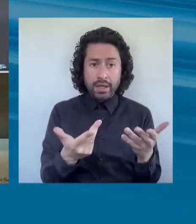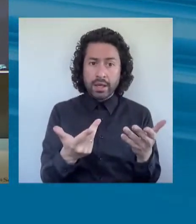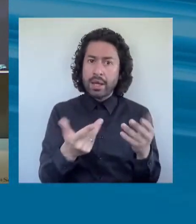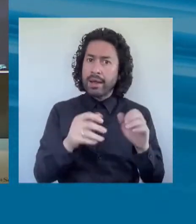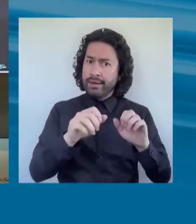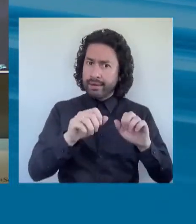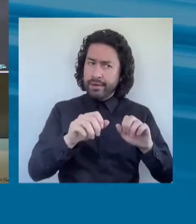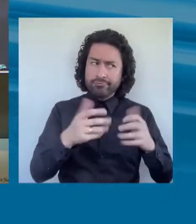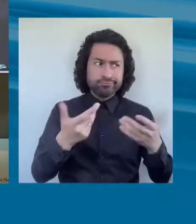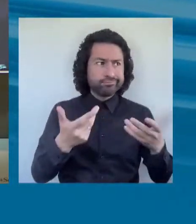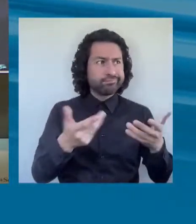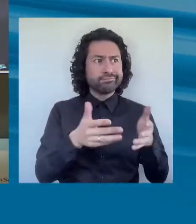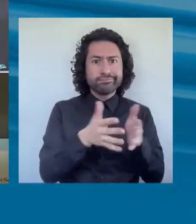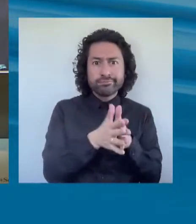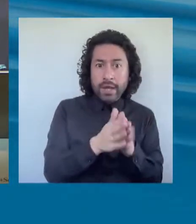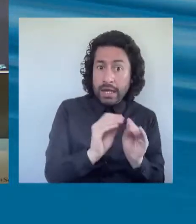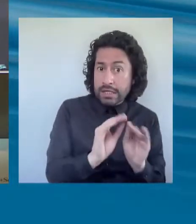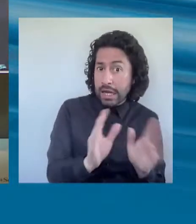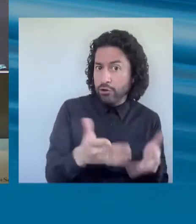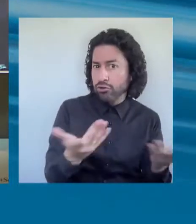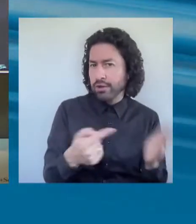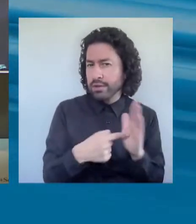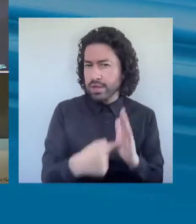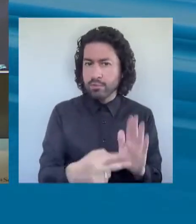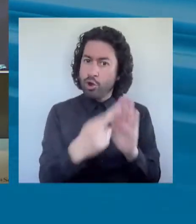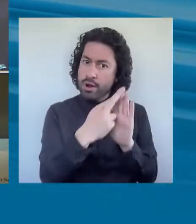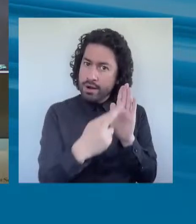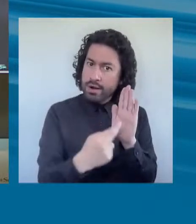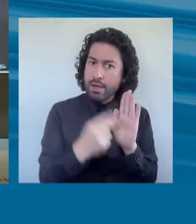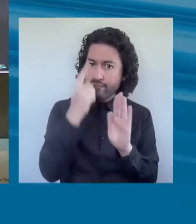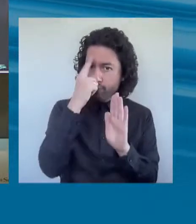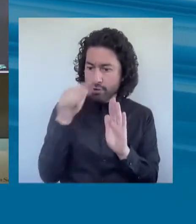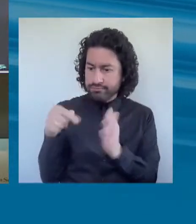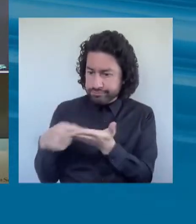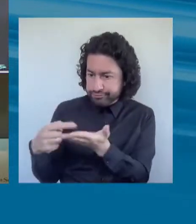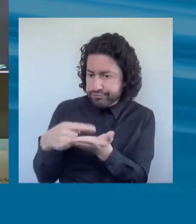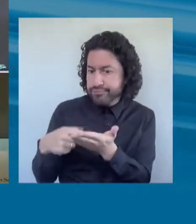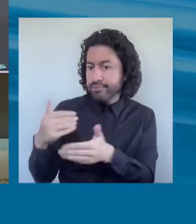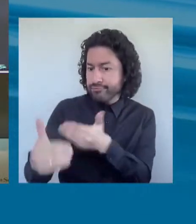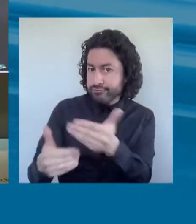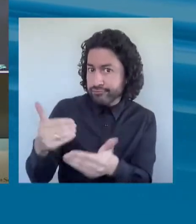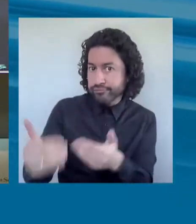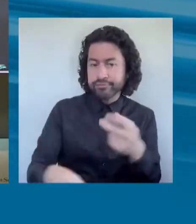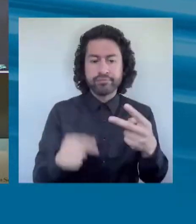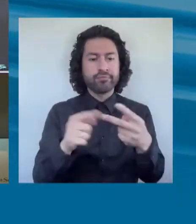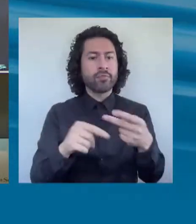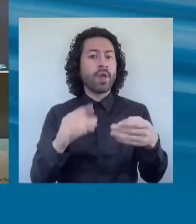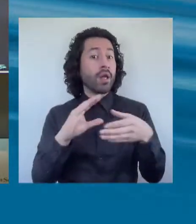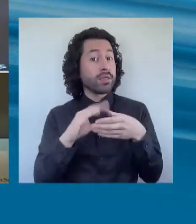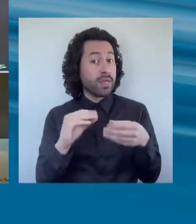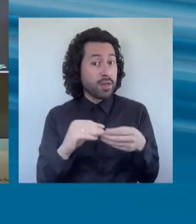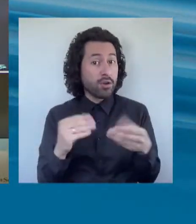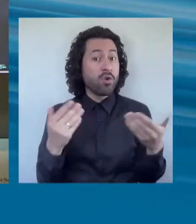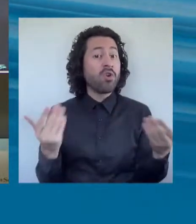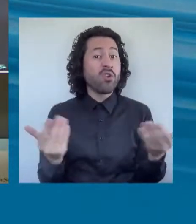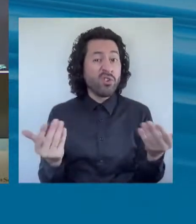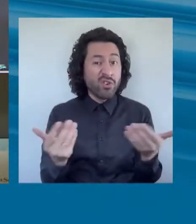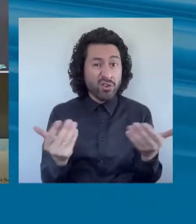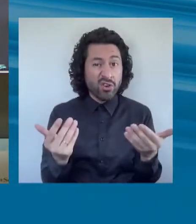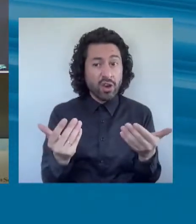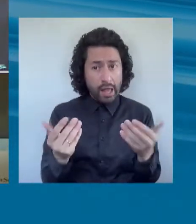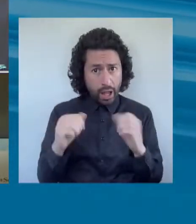clarify substantive elements, such as having clear rules for the dialogue process so agreements can be reached.